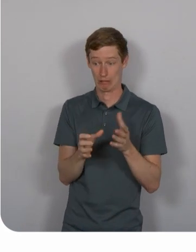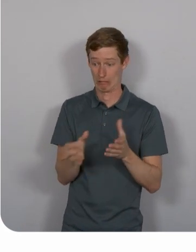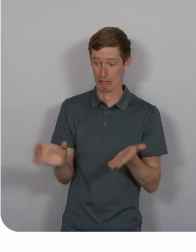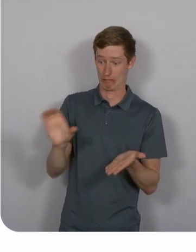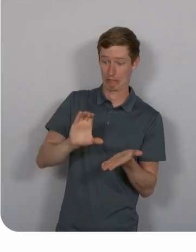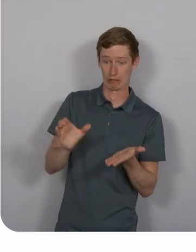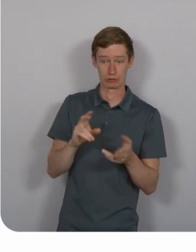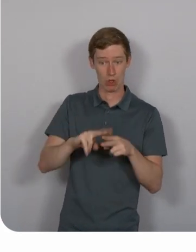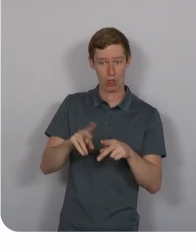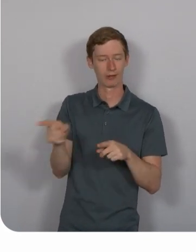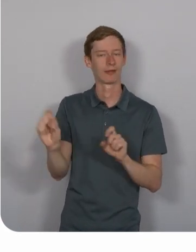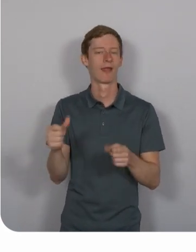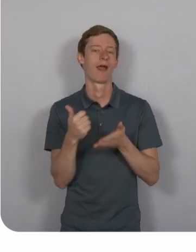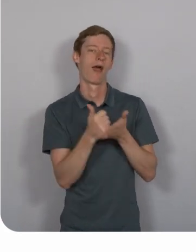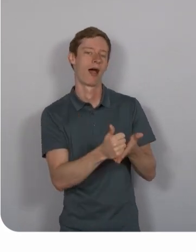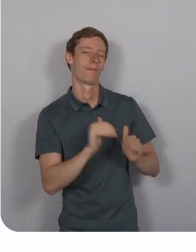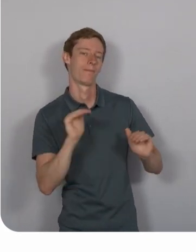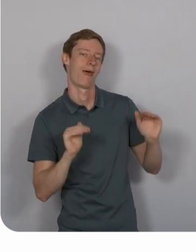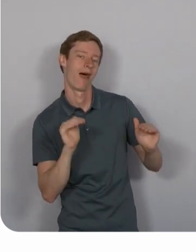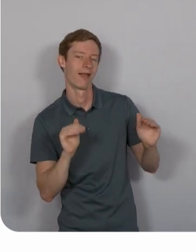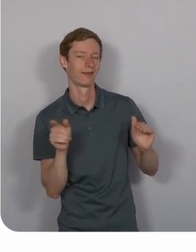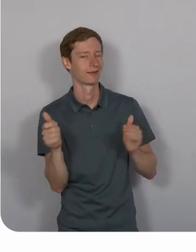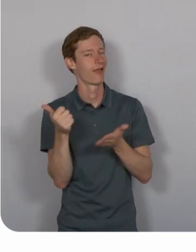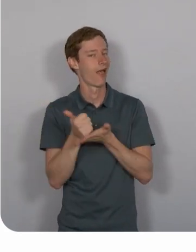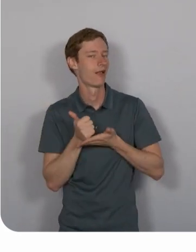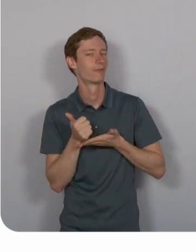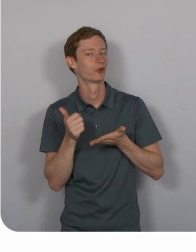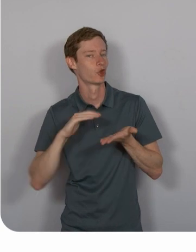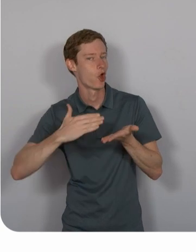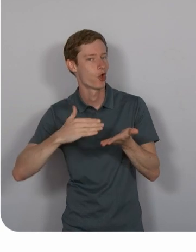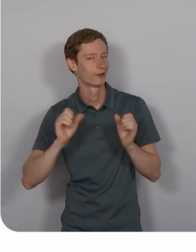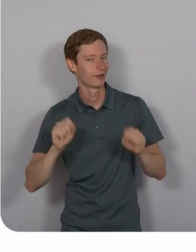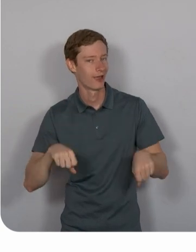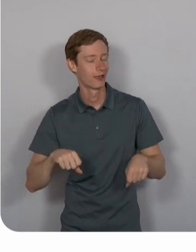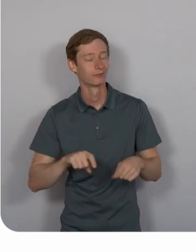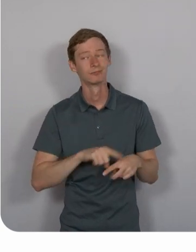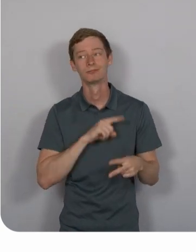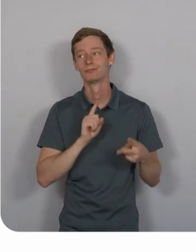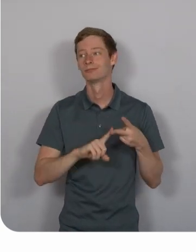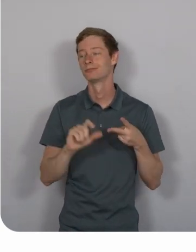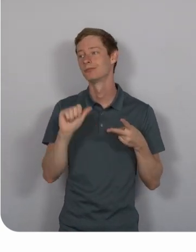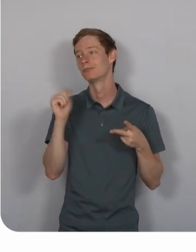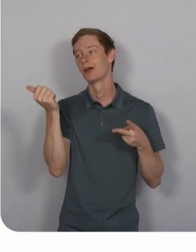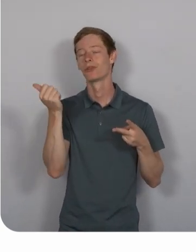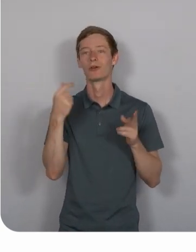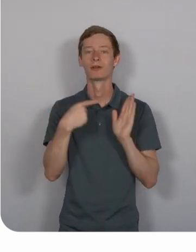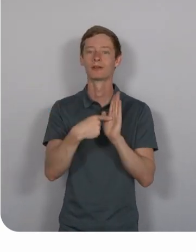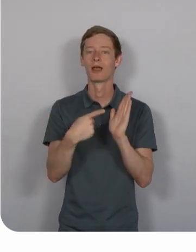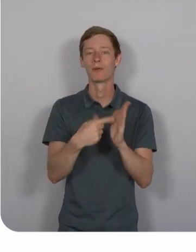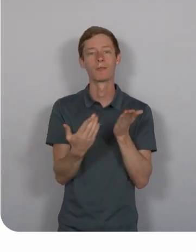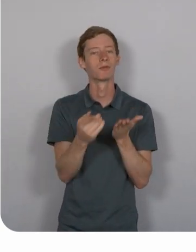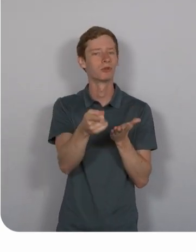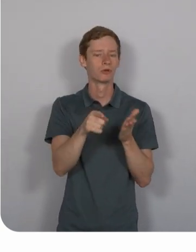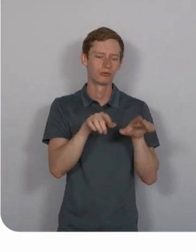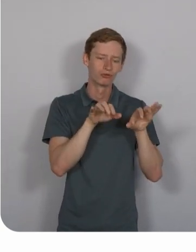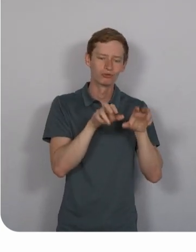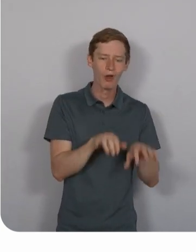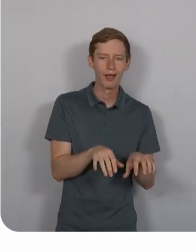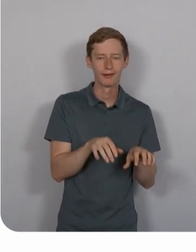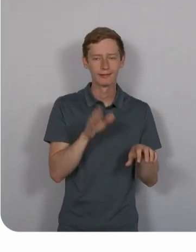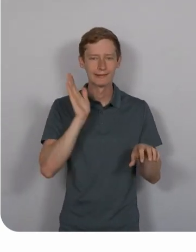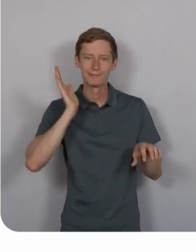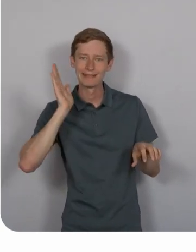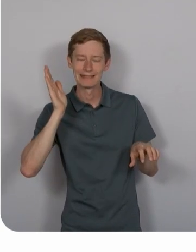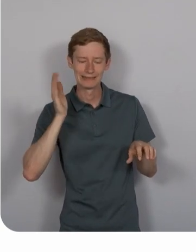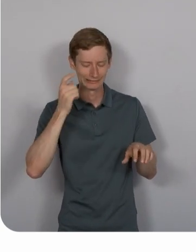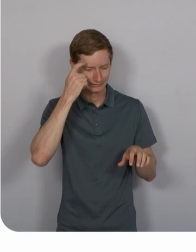out. All right. Or let's say, you know, you're writing something like a keynote and you're not really sure where to get